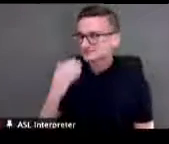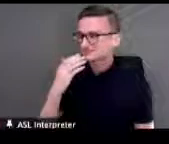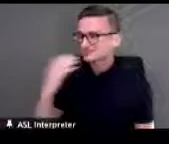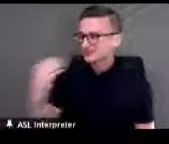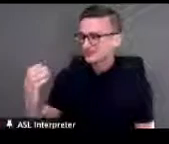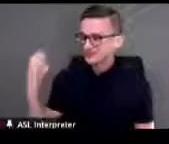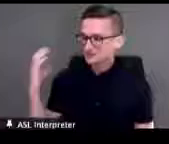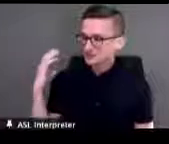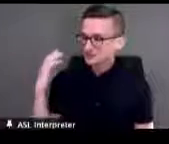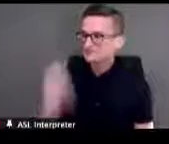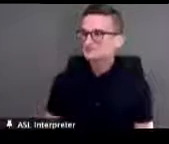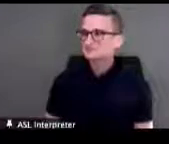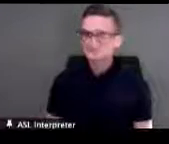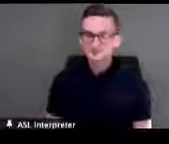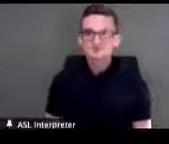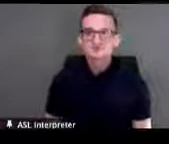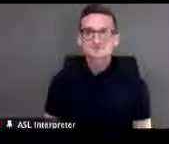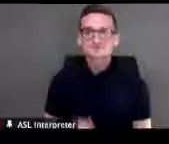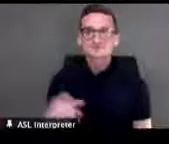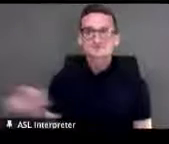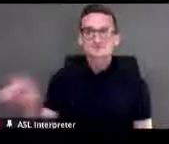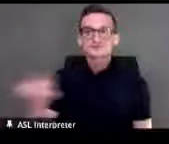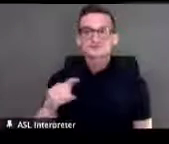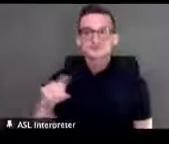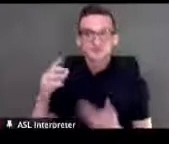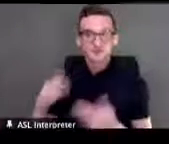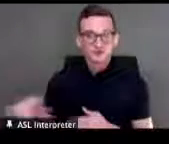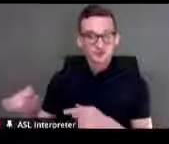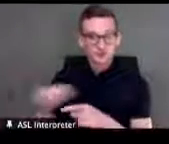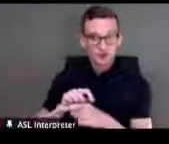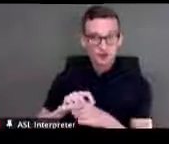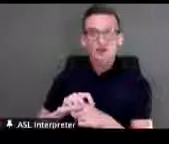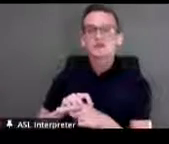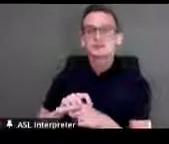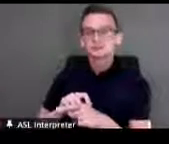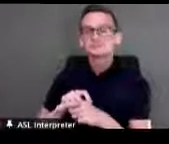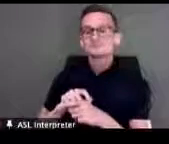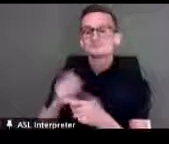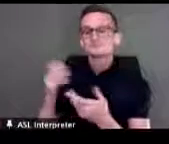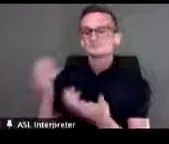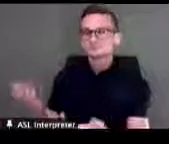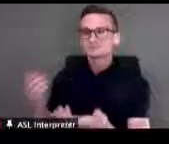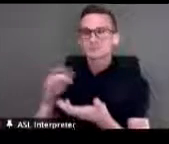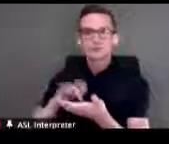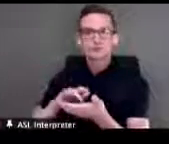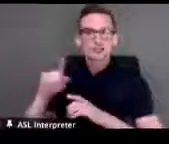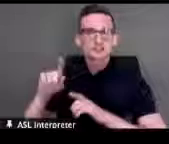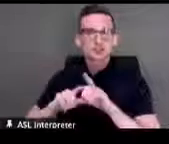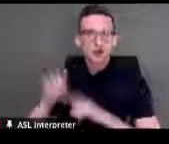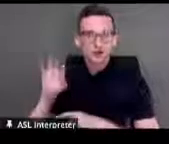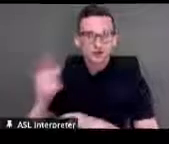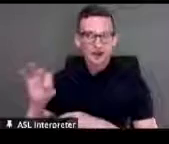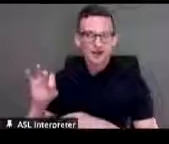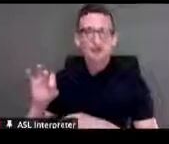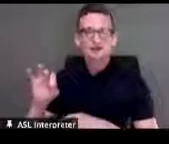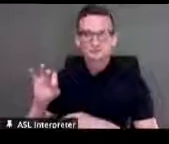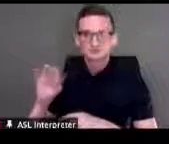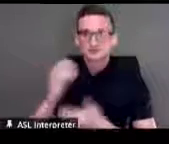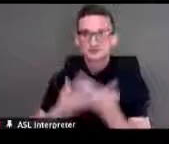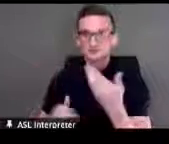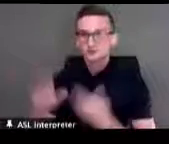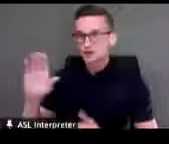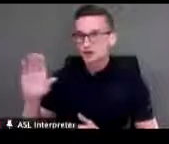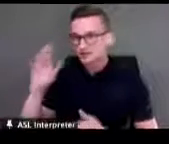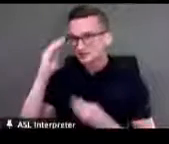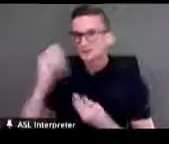much, Chair. I would like to invite those that have called in to please press star 9 on their telephone keypad to raise their hand indicating they